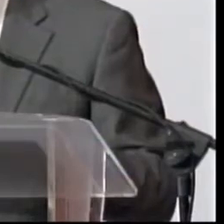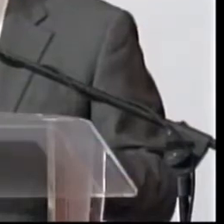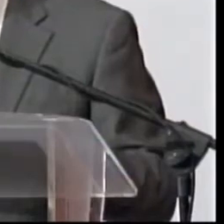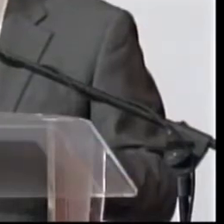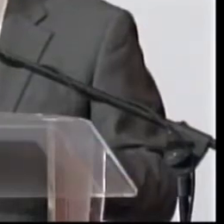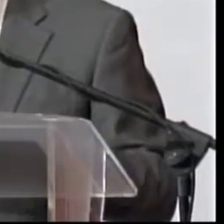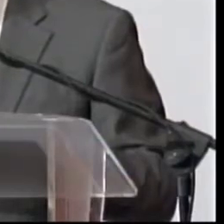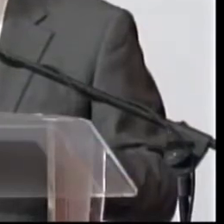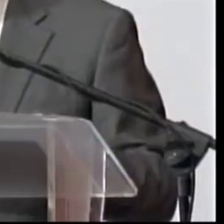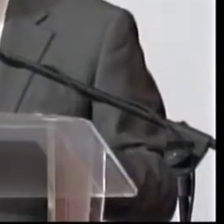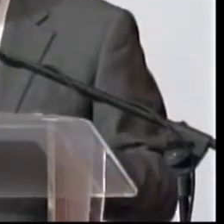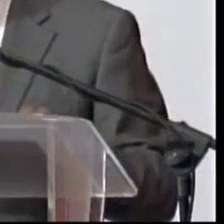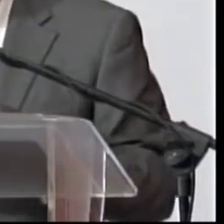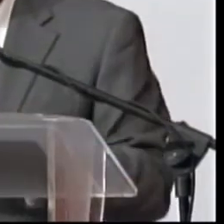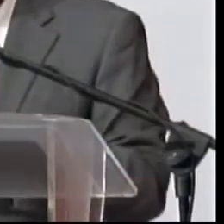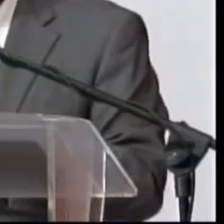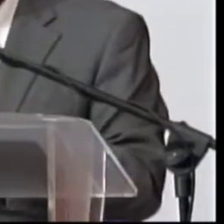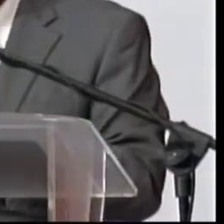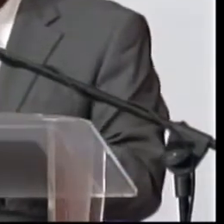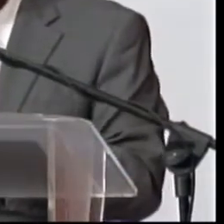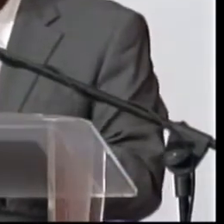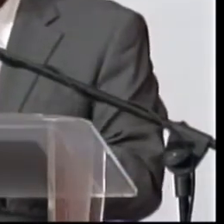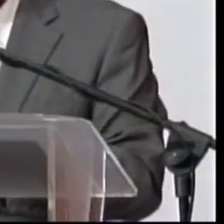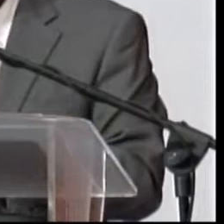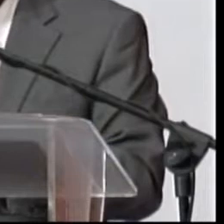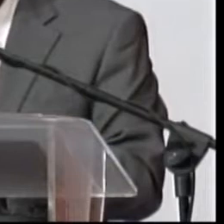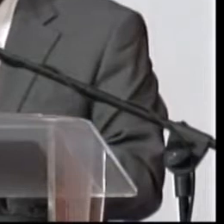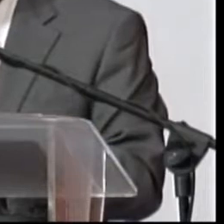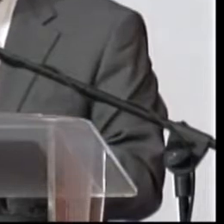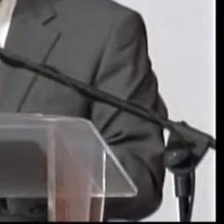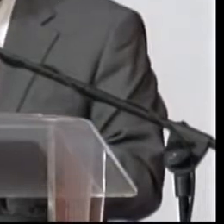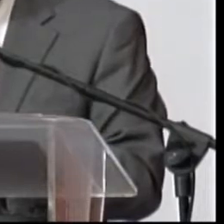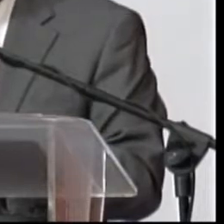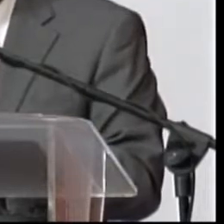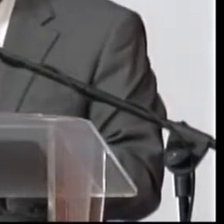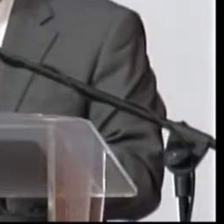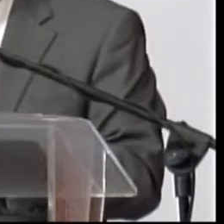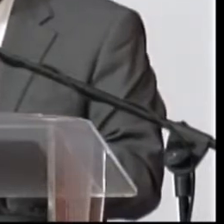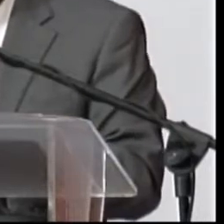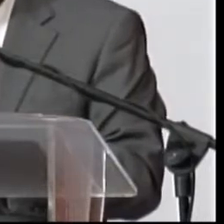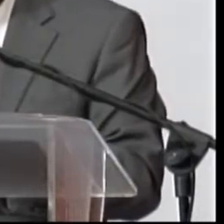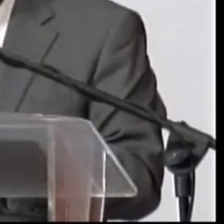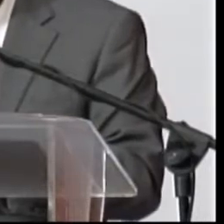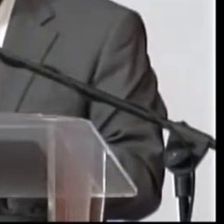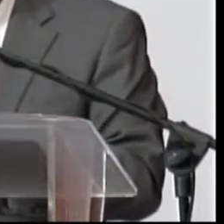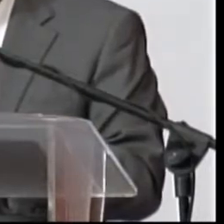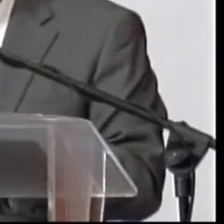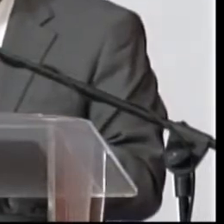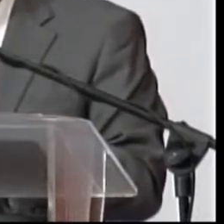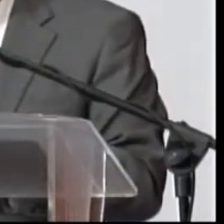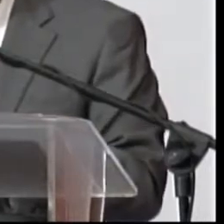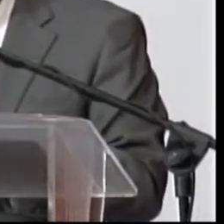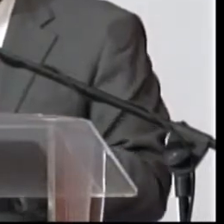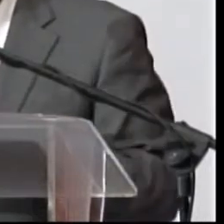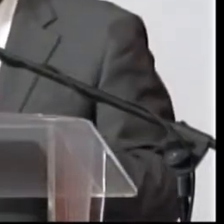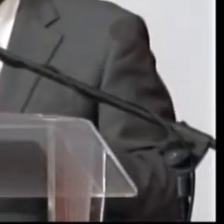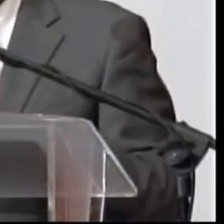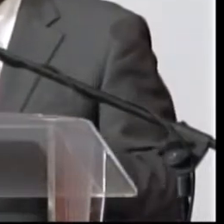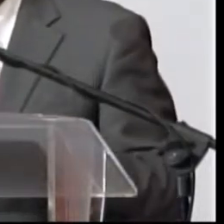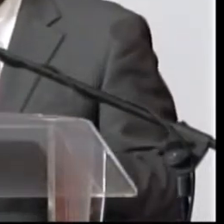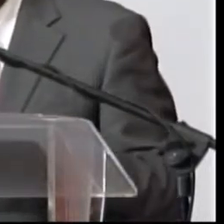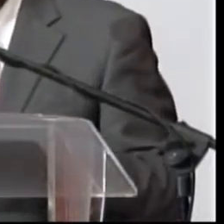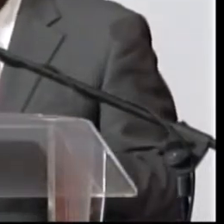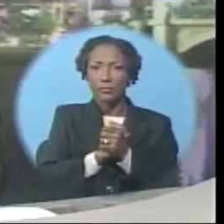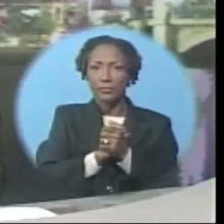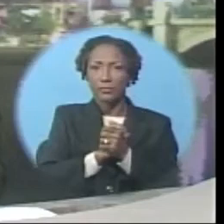partnership, and let me assure you that the leadership of the bank, in its continued pursuit of excellence, is committed to active